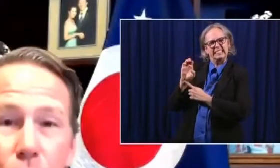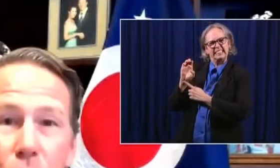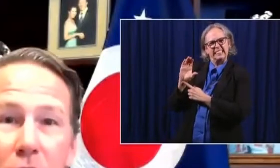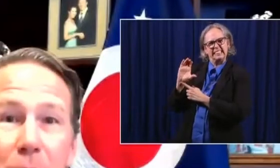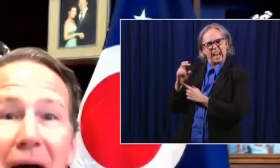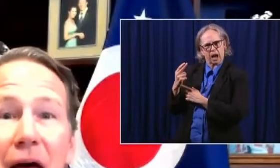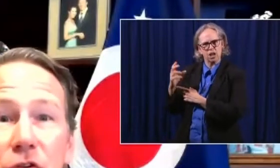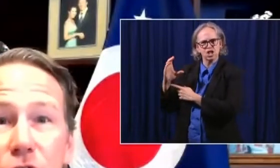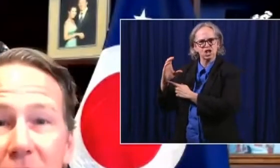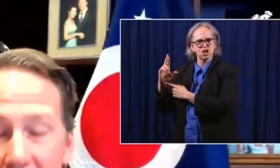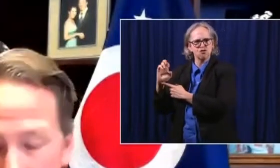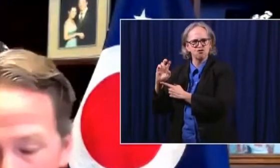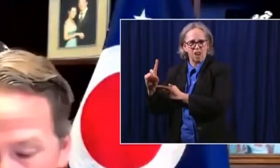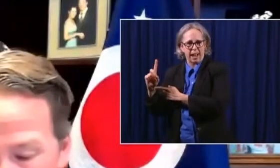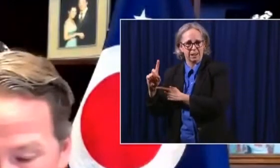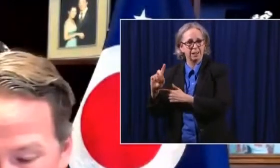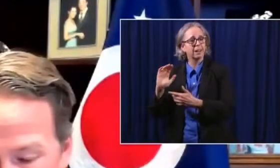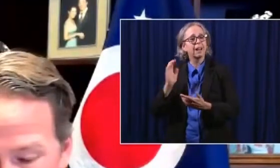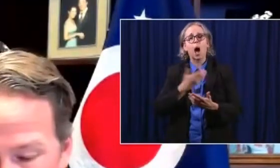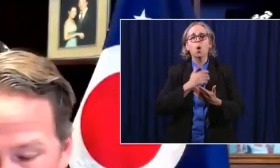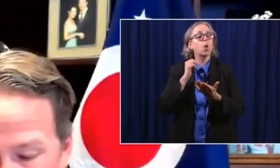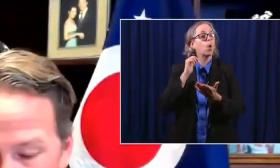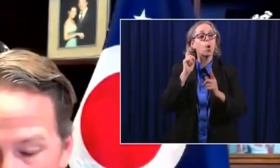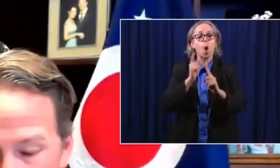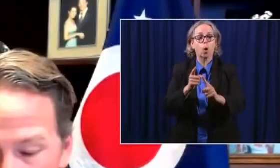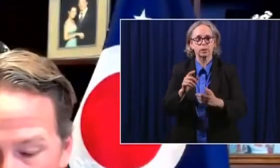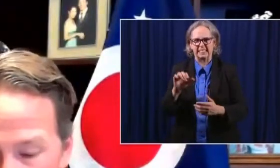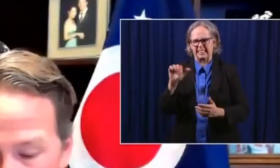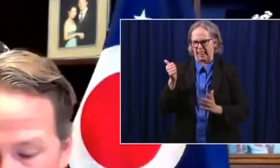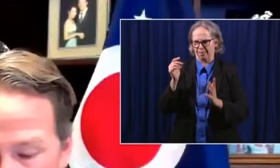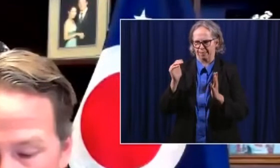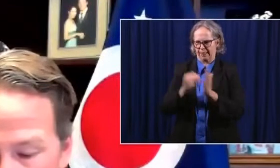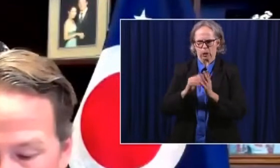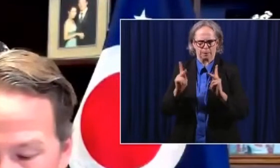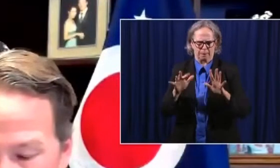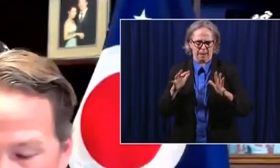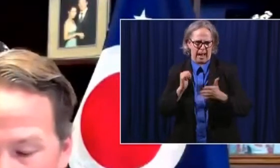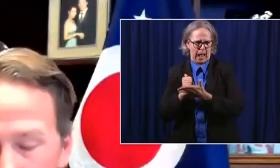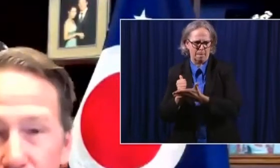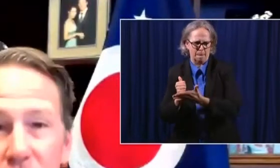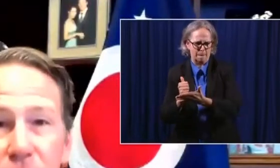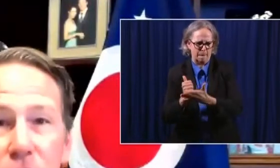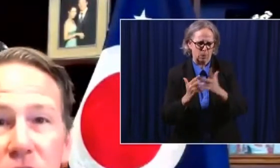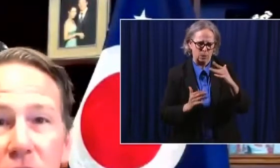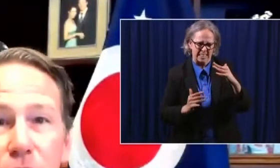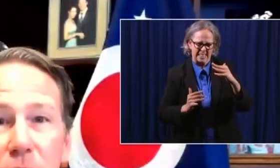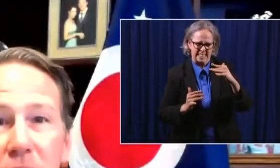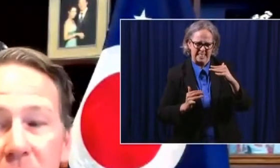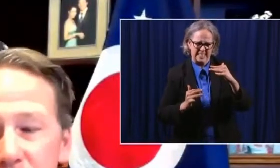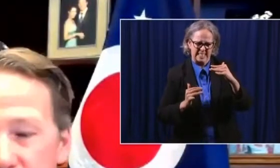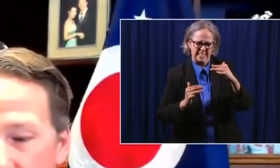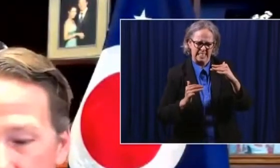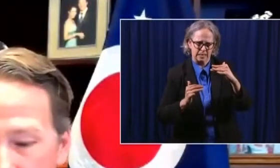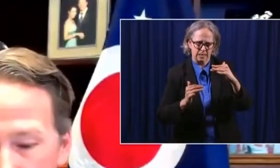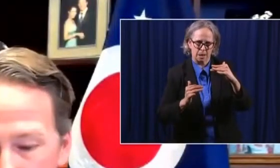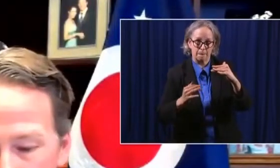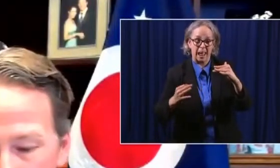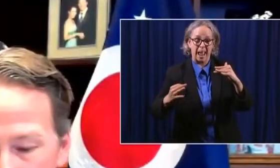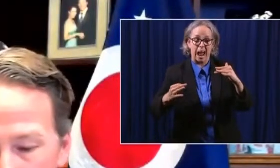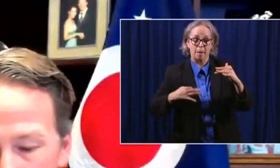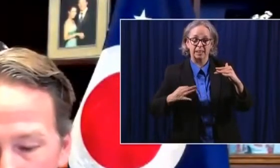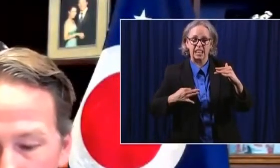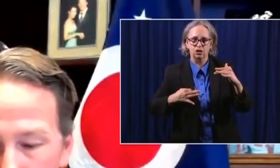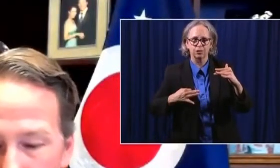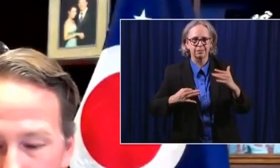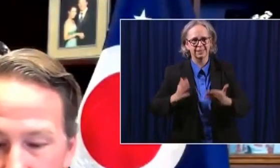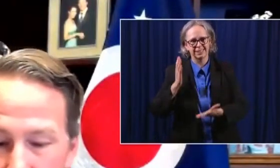We're on the path to do that, but the application period is closing on Monday, August the 31st at 3 p.m. So for those